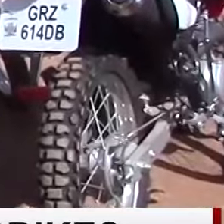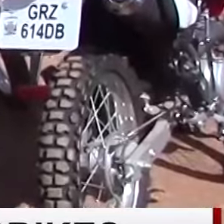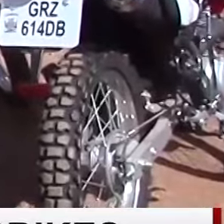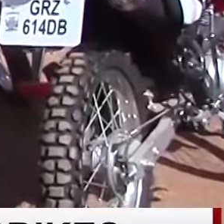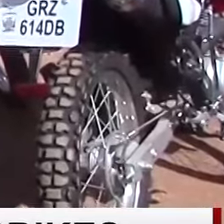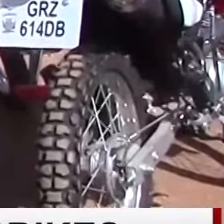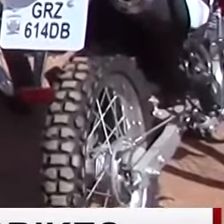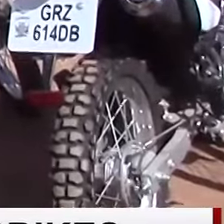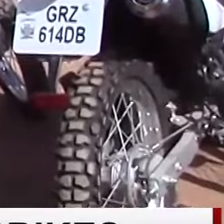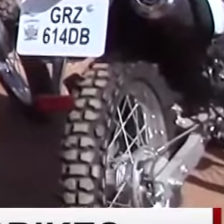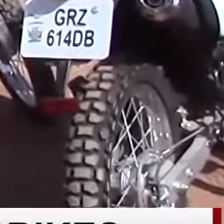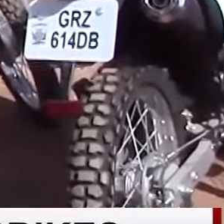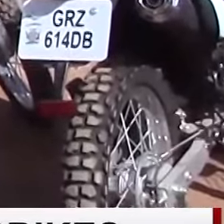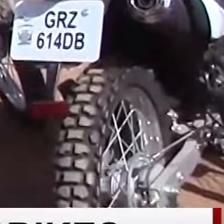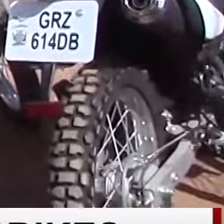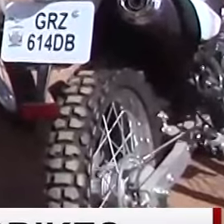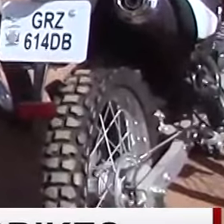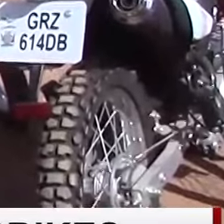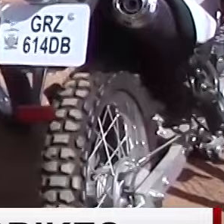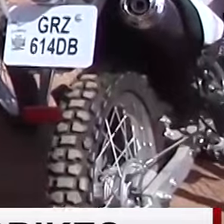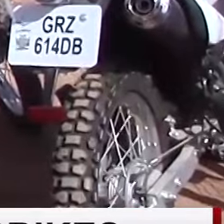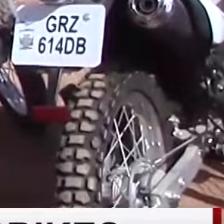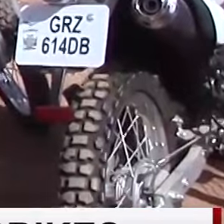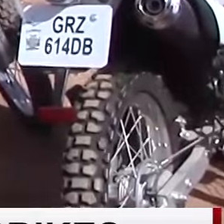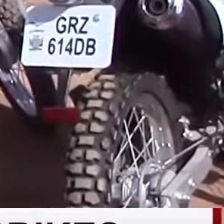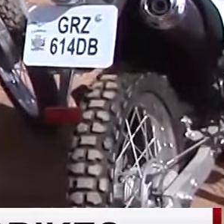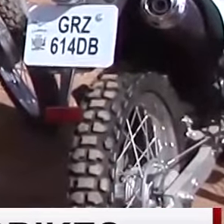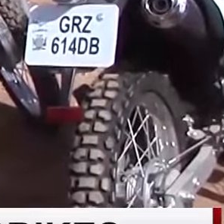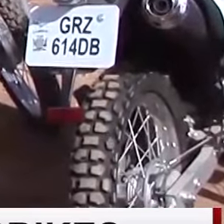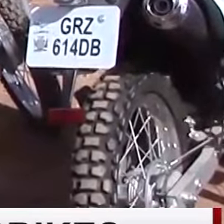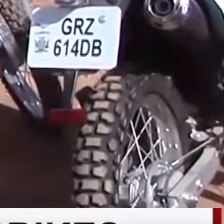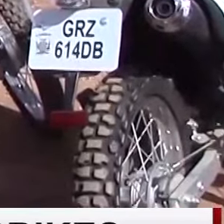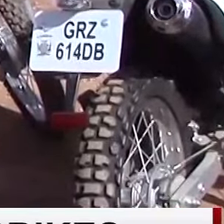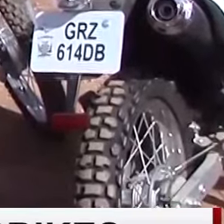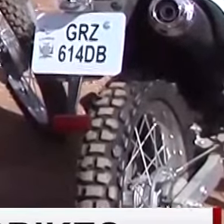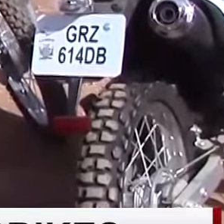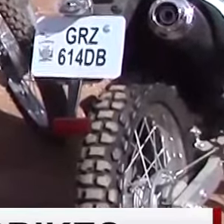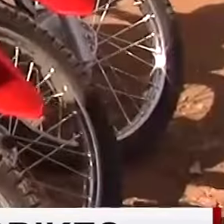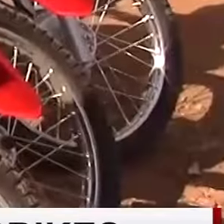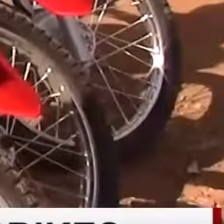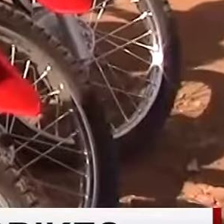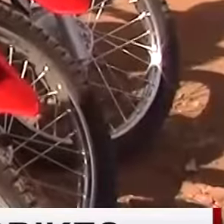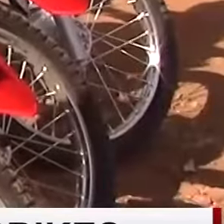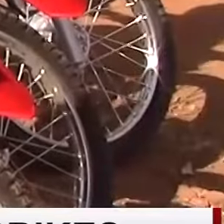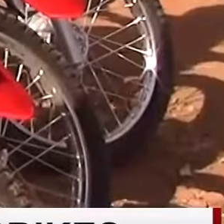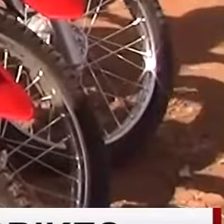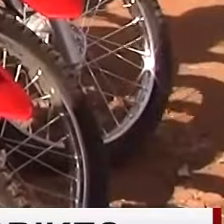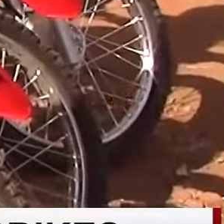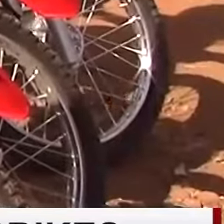Because if you don't use these motorbikes for intended purposes, in one way or the other, it will